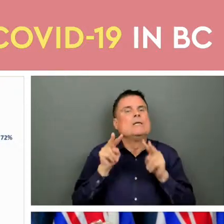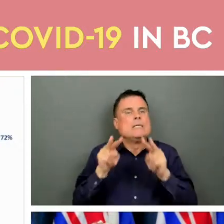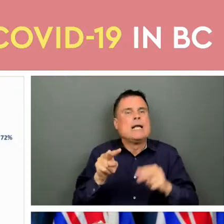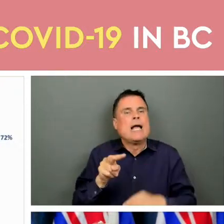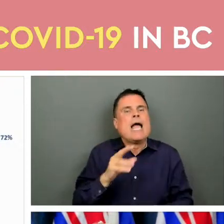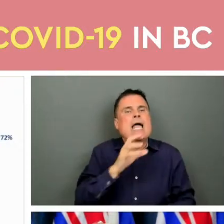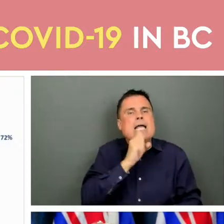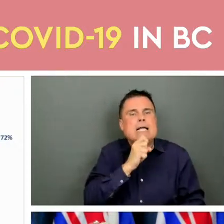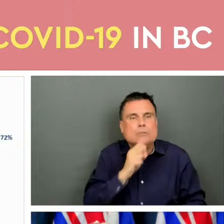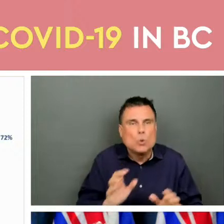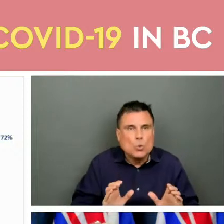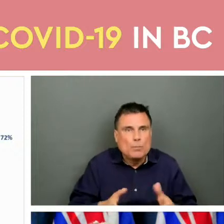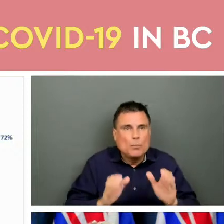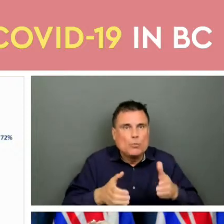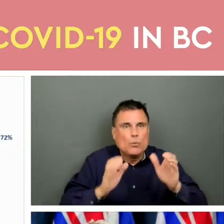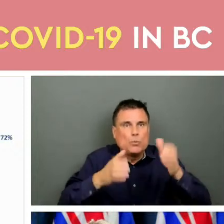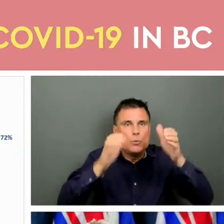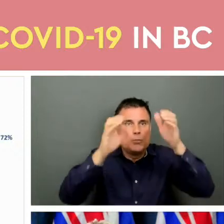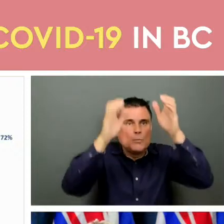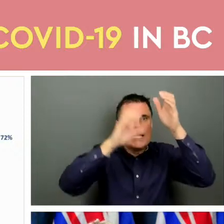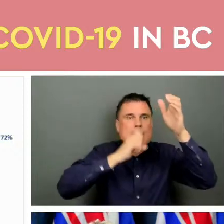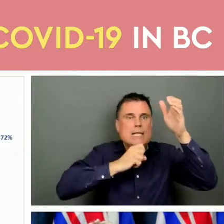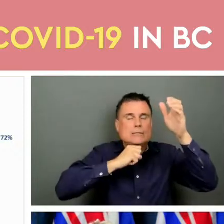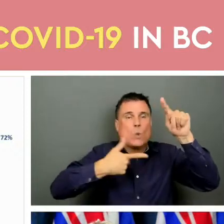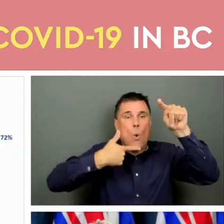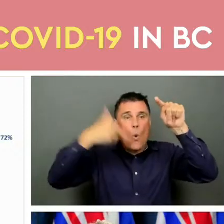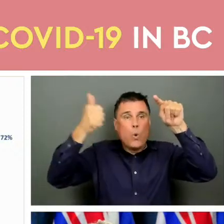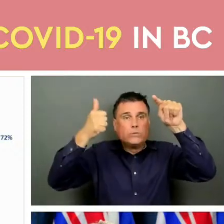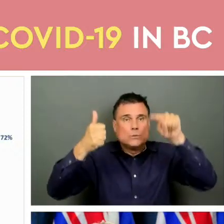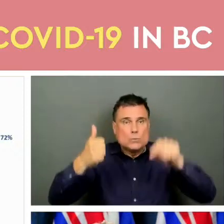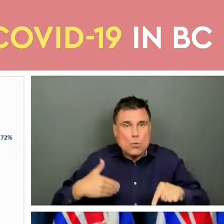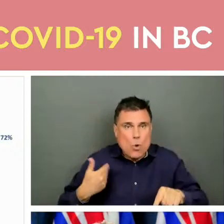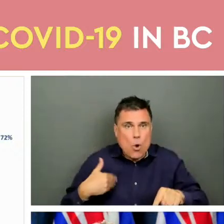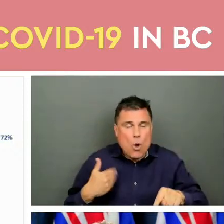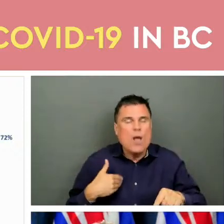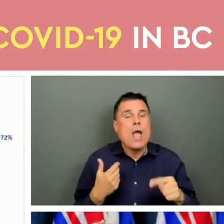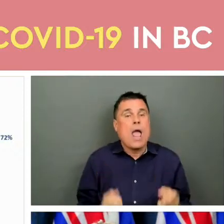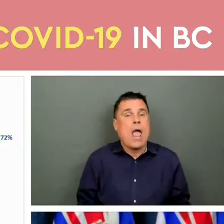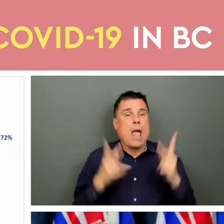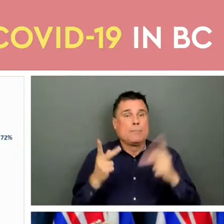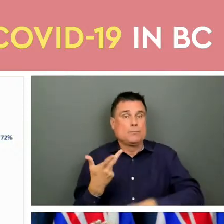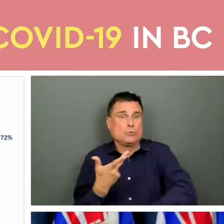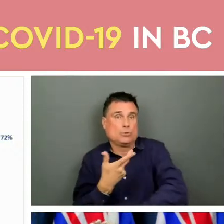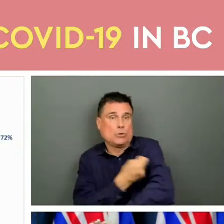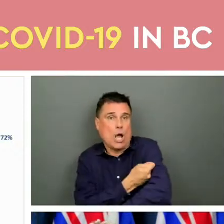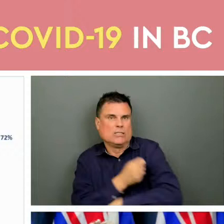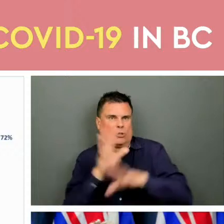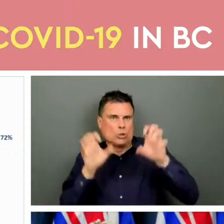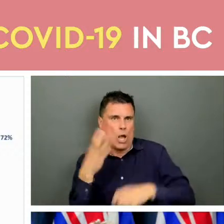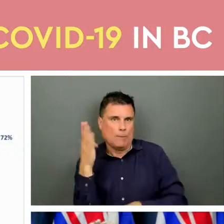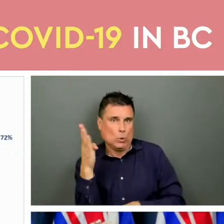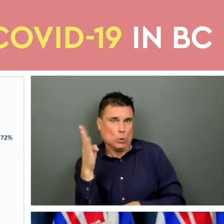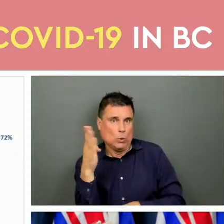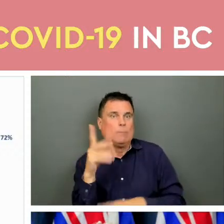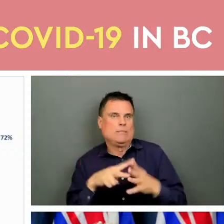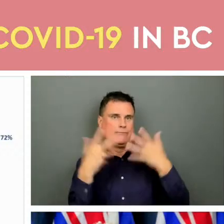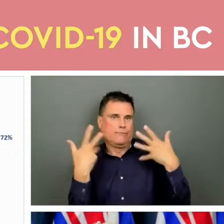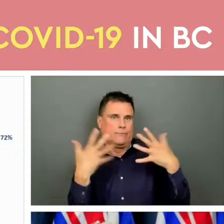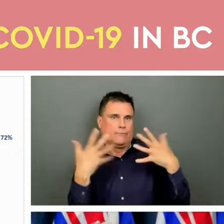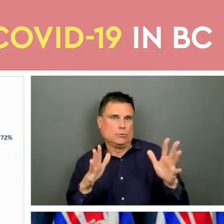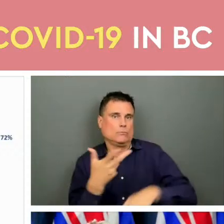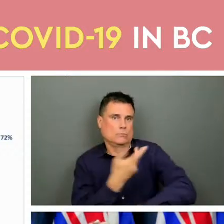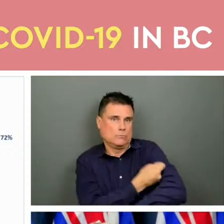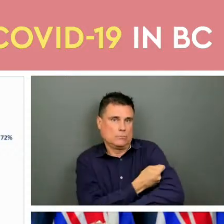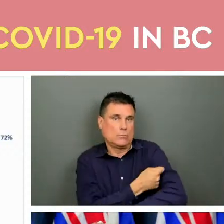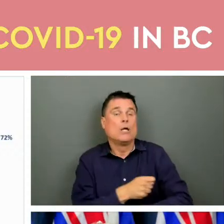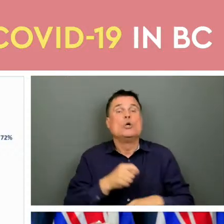the number of people who've been, or the proportion of people who've been immunized with the blue being first dose and the green being second dose. As we can